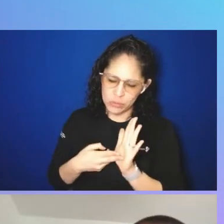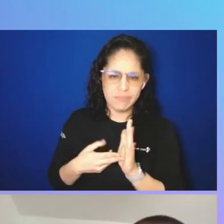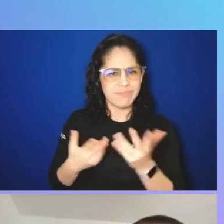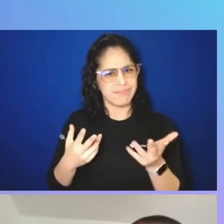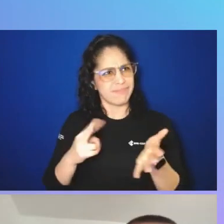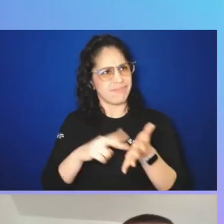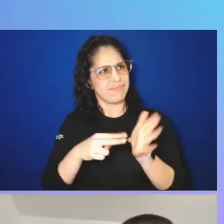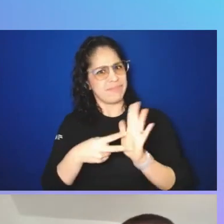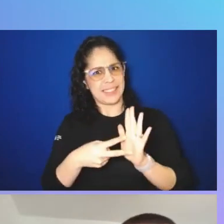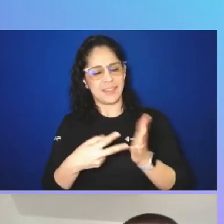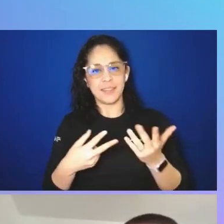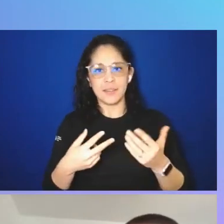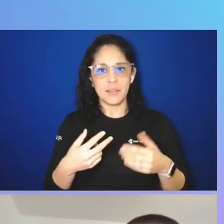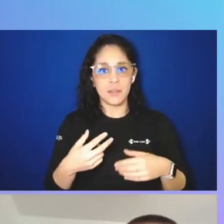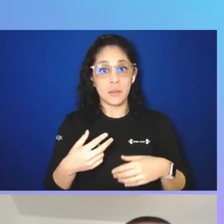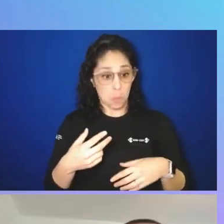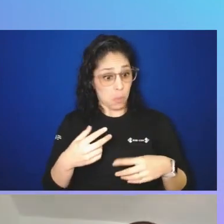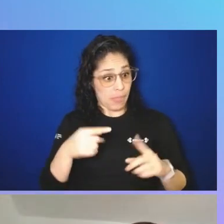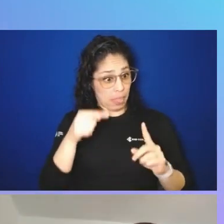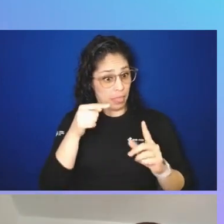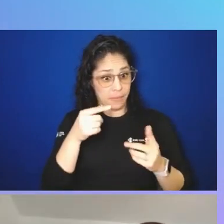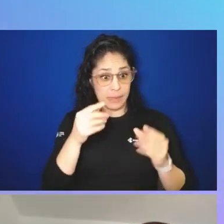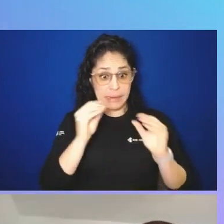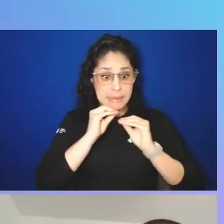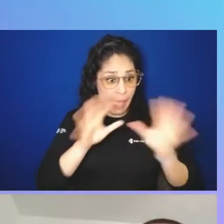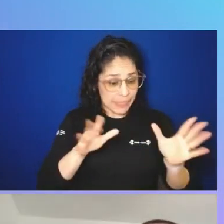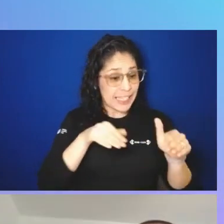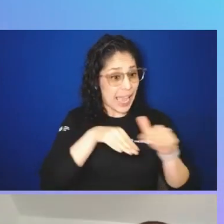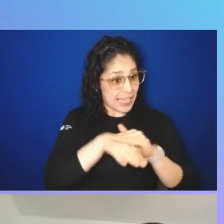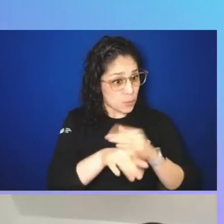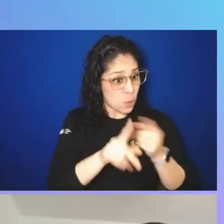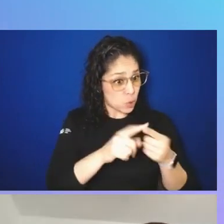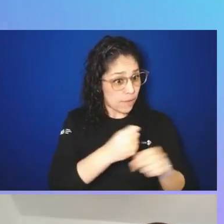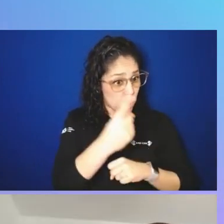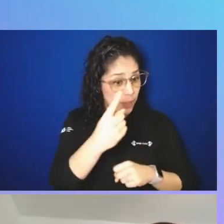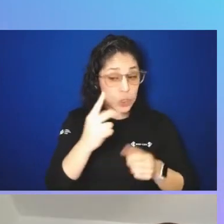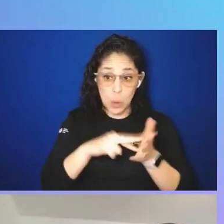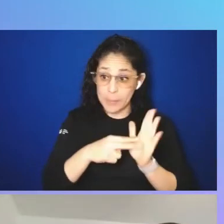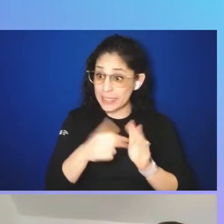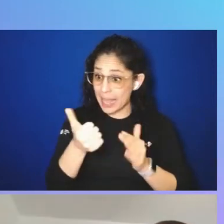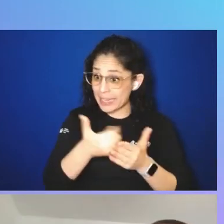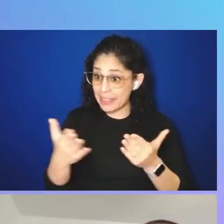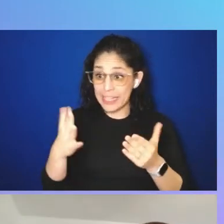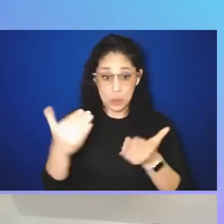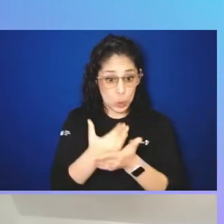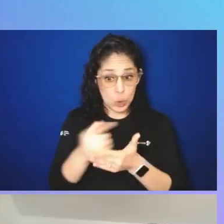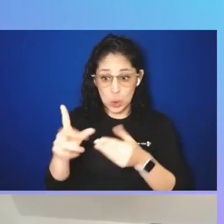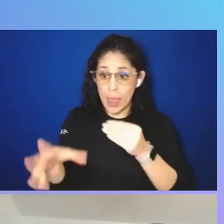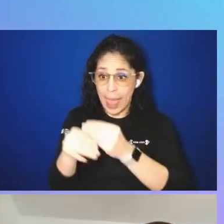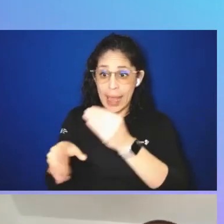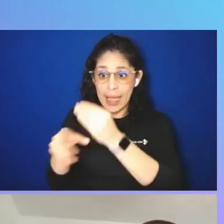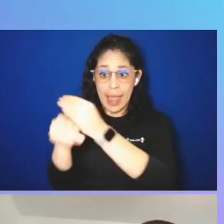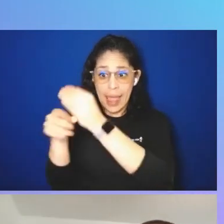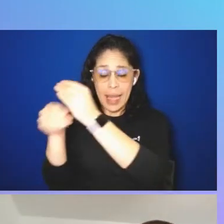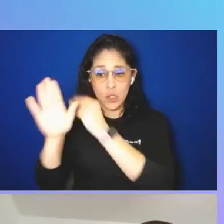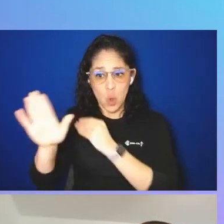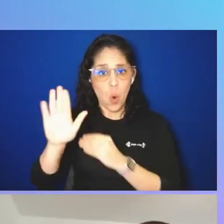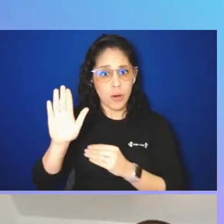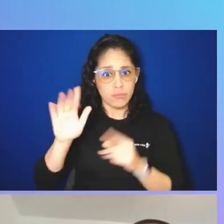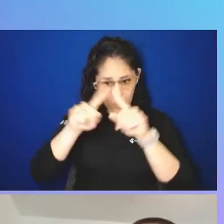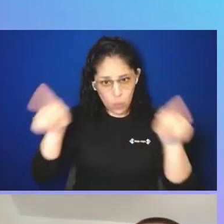is accessible to everyone. Therefore, anything you add to your interface can only make it less accessible